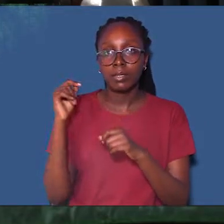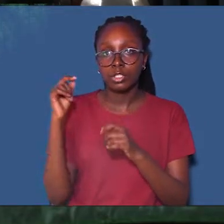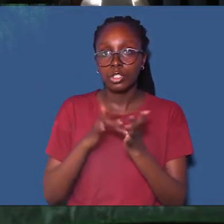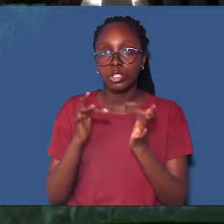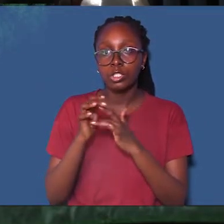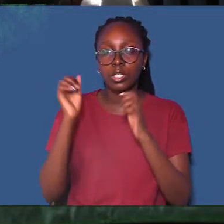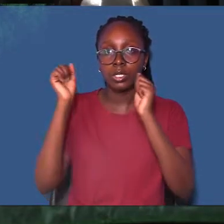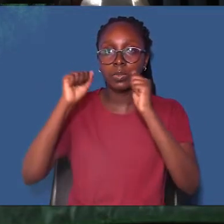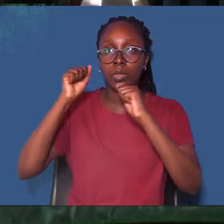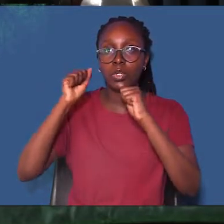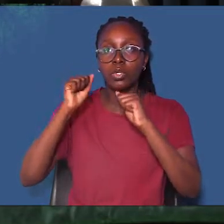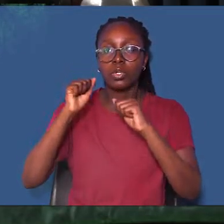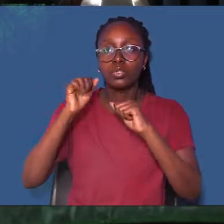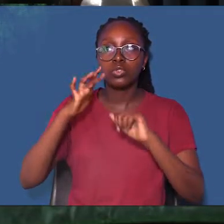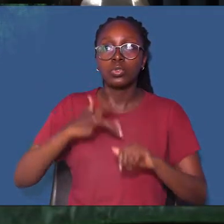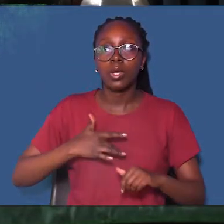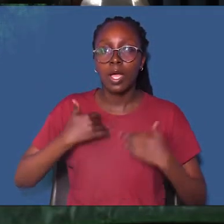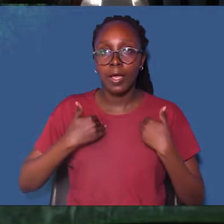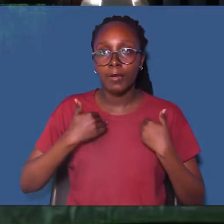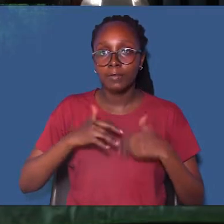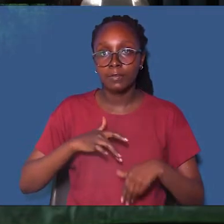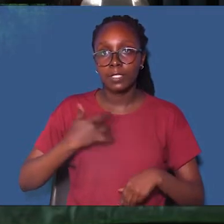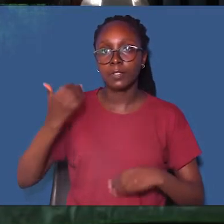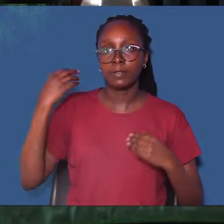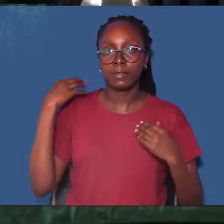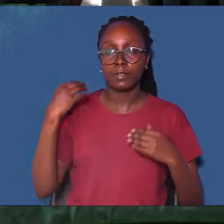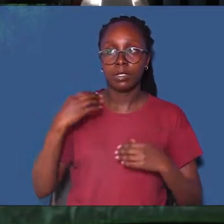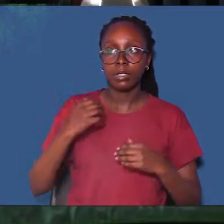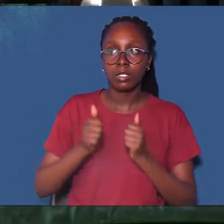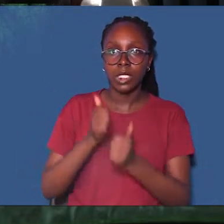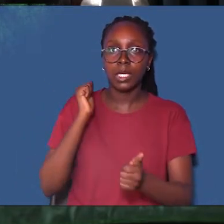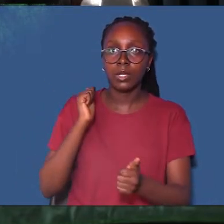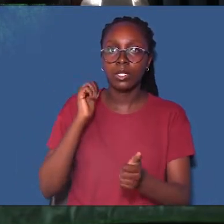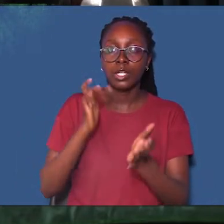self-denial. Jesus maintained a strong prayer